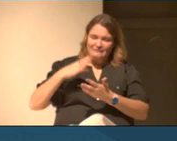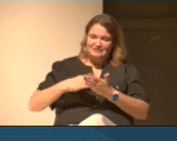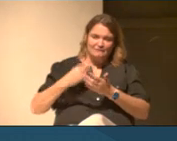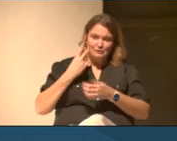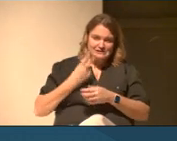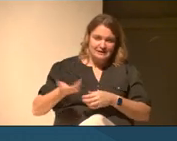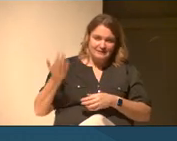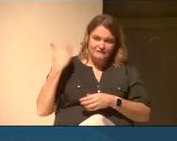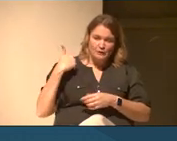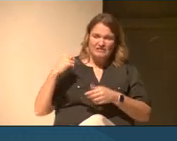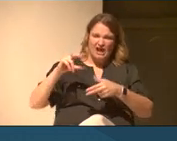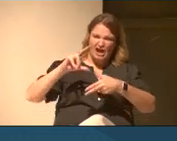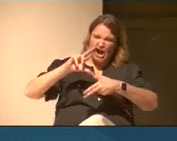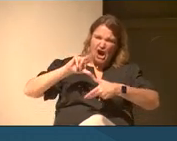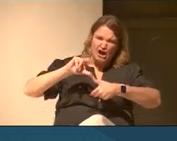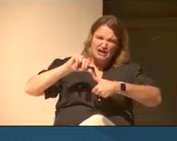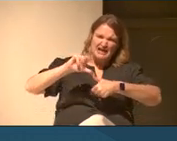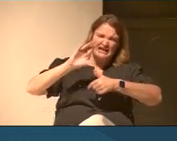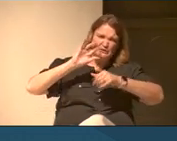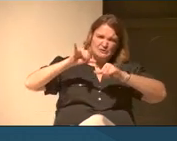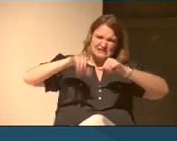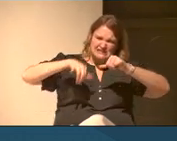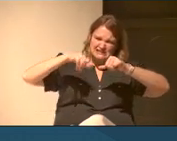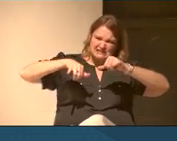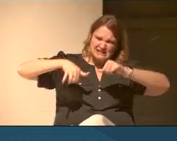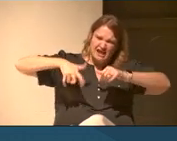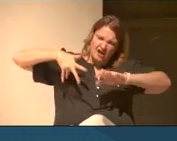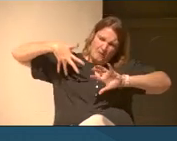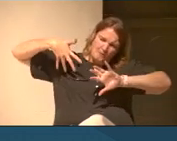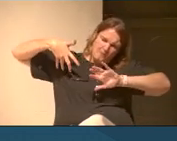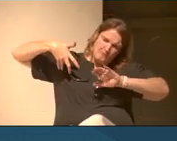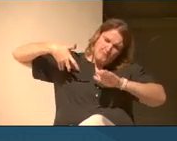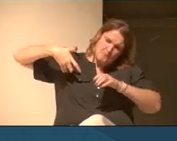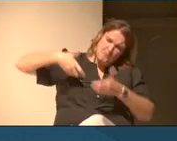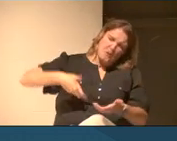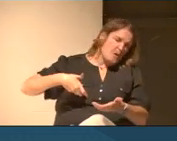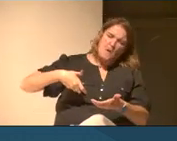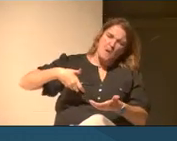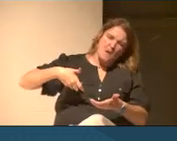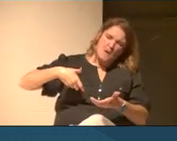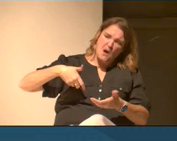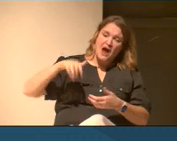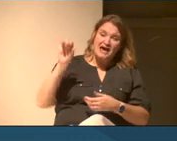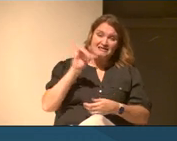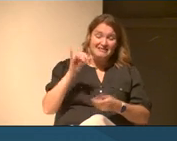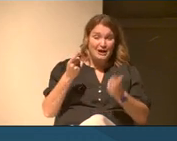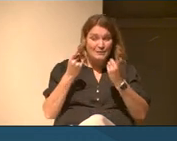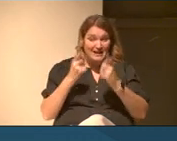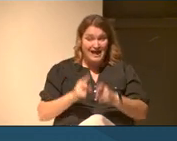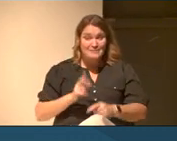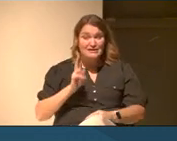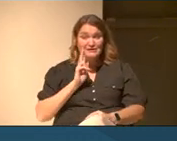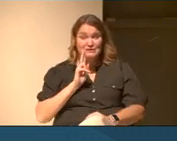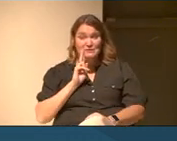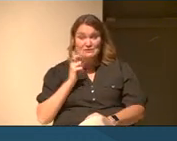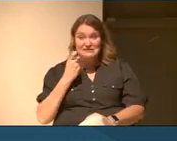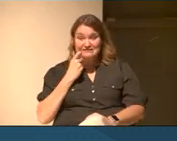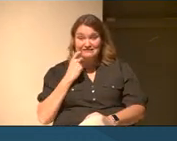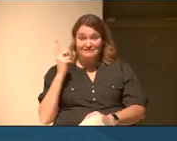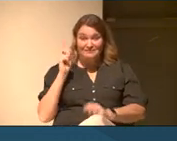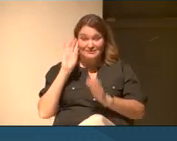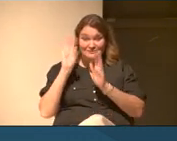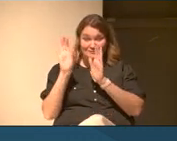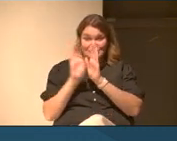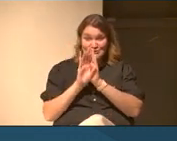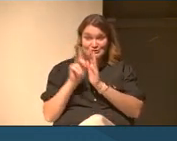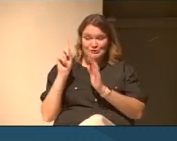hurricanes stall and just dump literally buckets of rain on communities like happened to Houston, which is what you see in this picture and in many